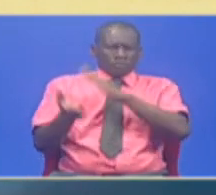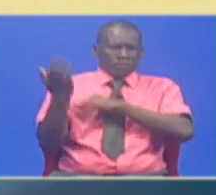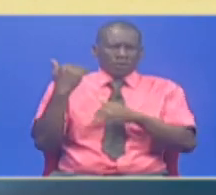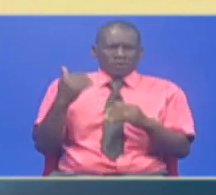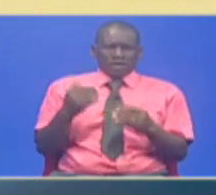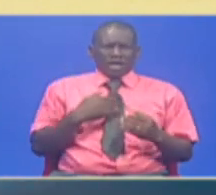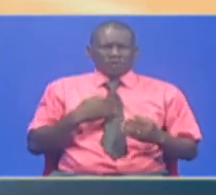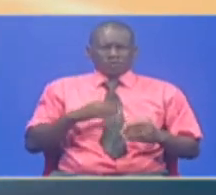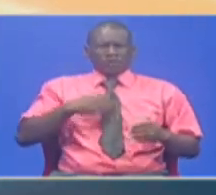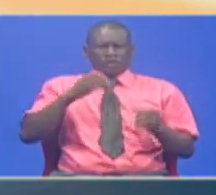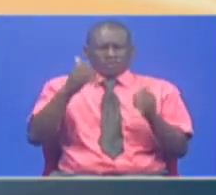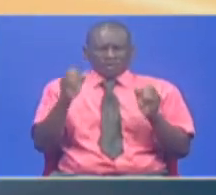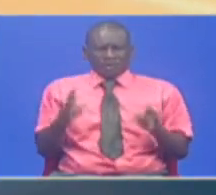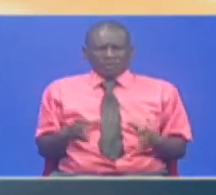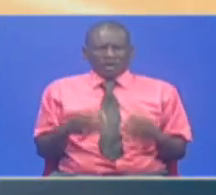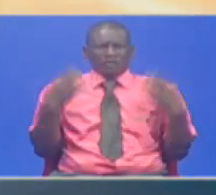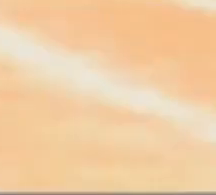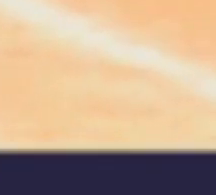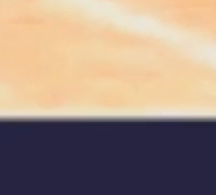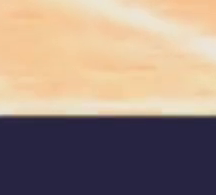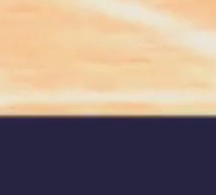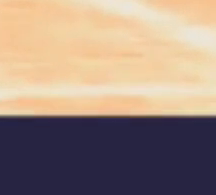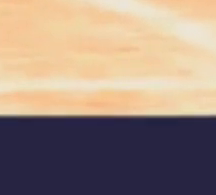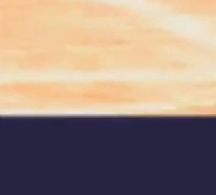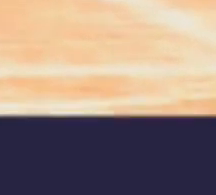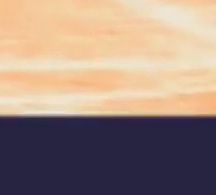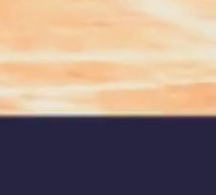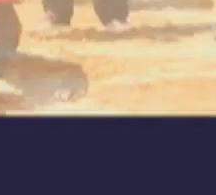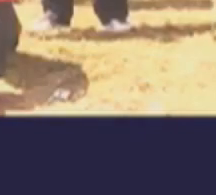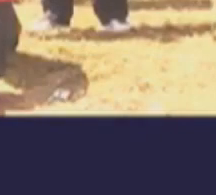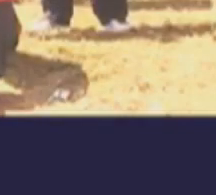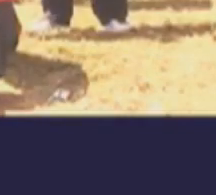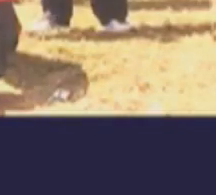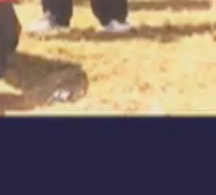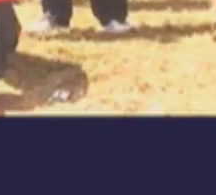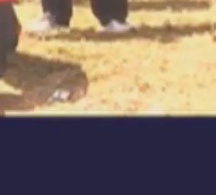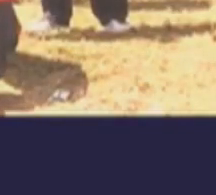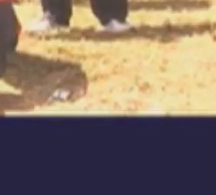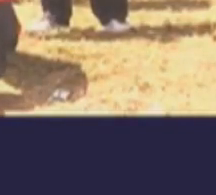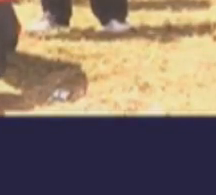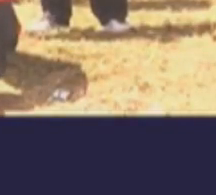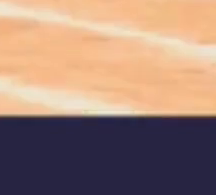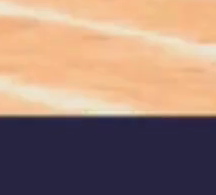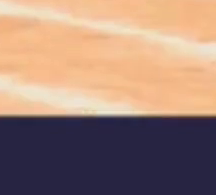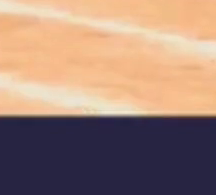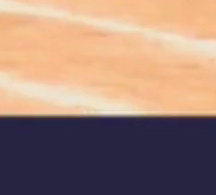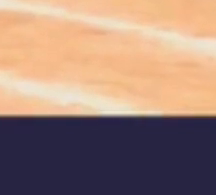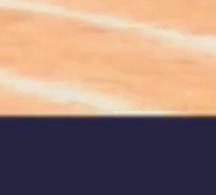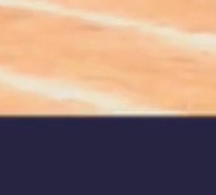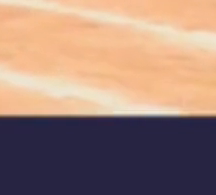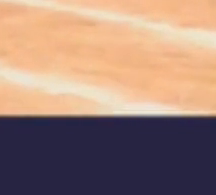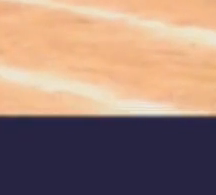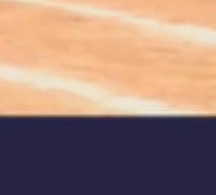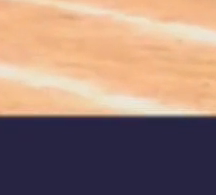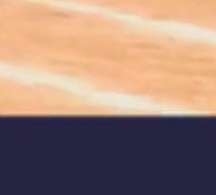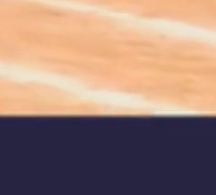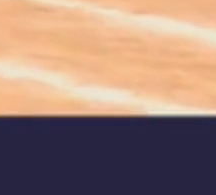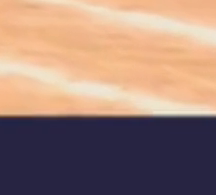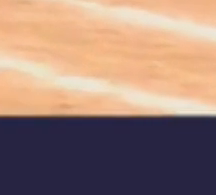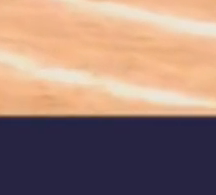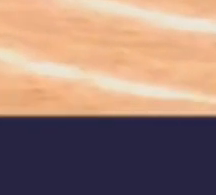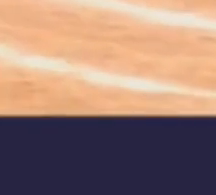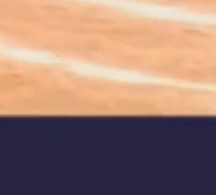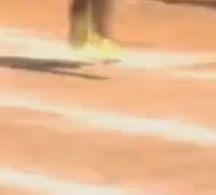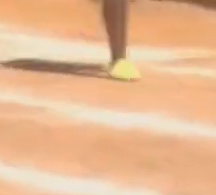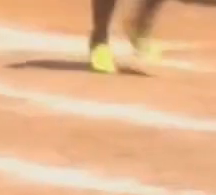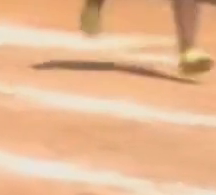nzuri si bado sija train nzuri. In the second final of the day, Maureen Jelagat of Prisons clocked 1 minute and 5 seconds to win the 400 meter hurdles ahead of